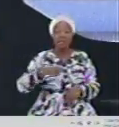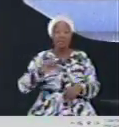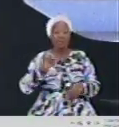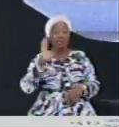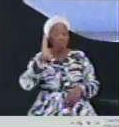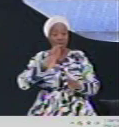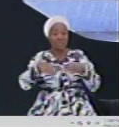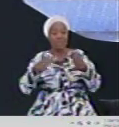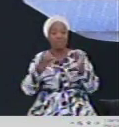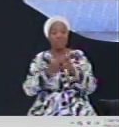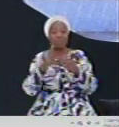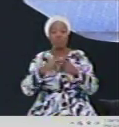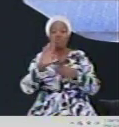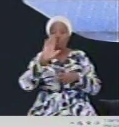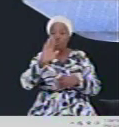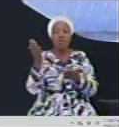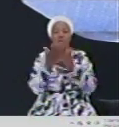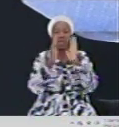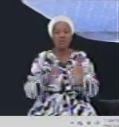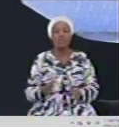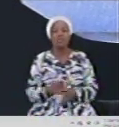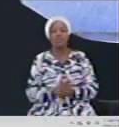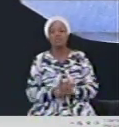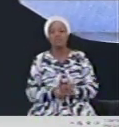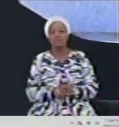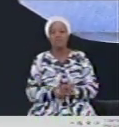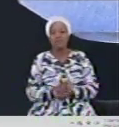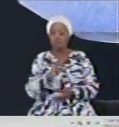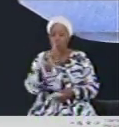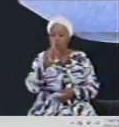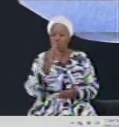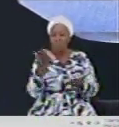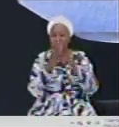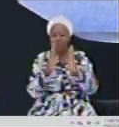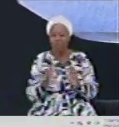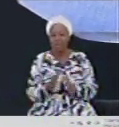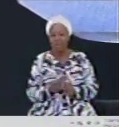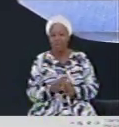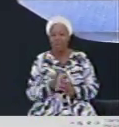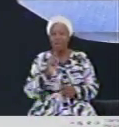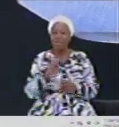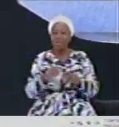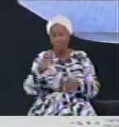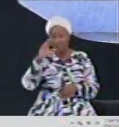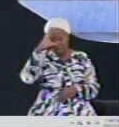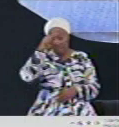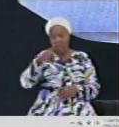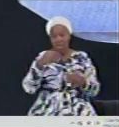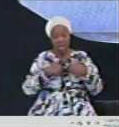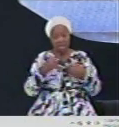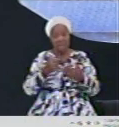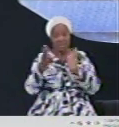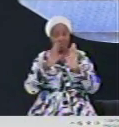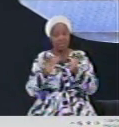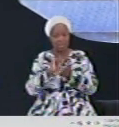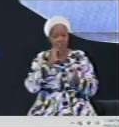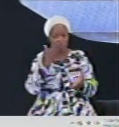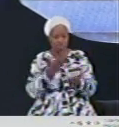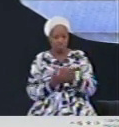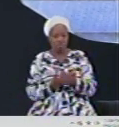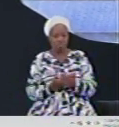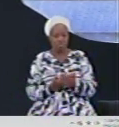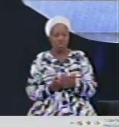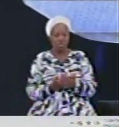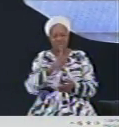it unto thy servant. One servant. He had a servant that was good,